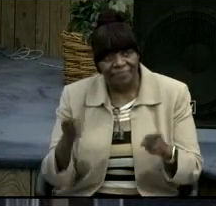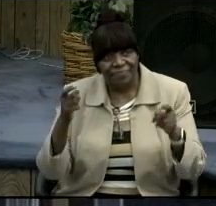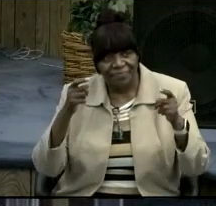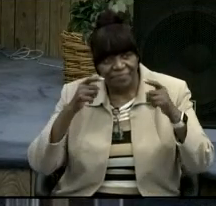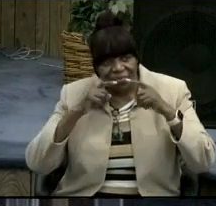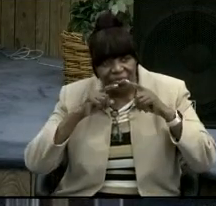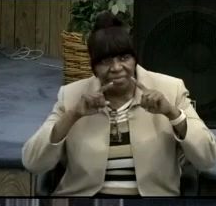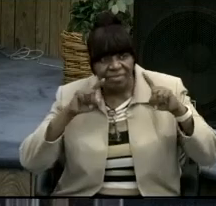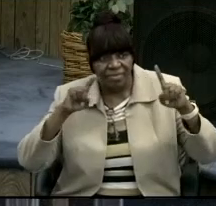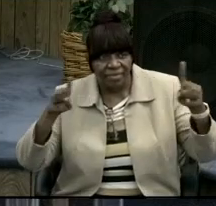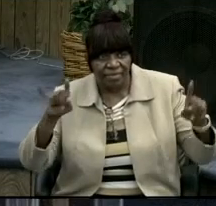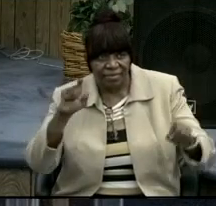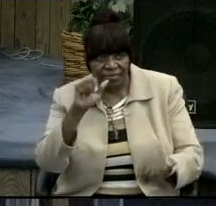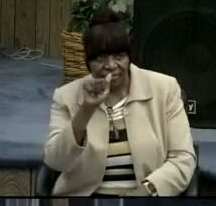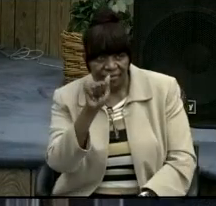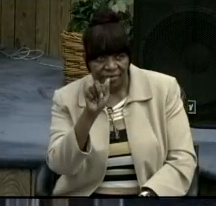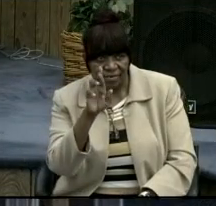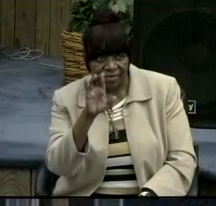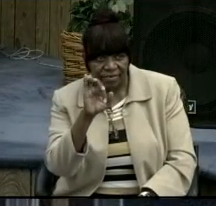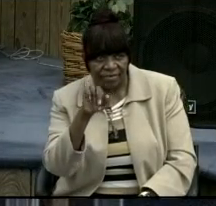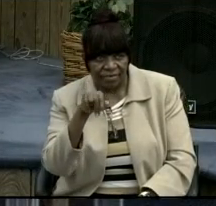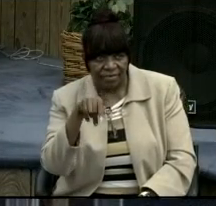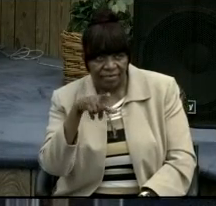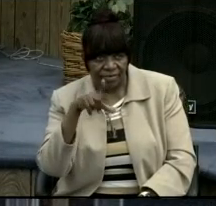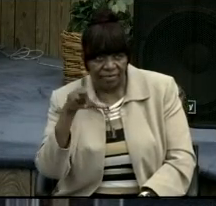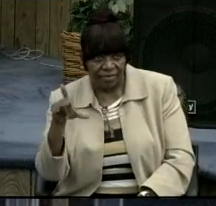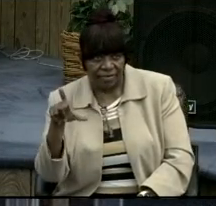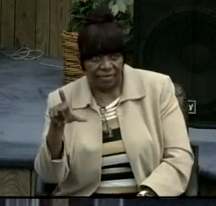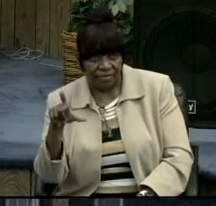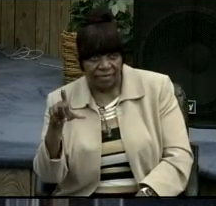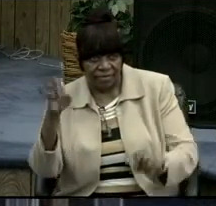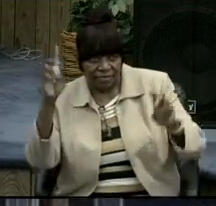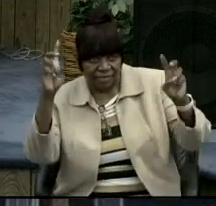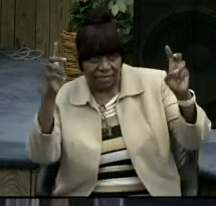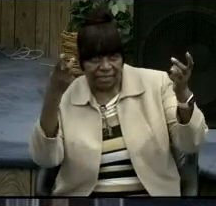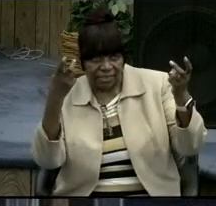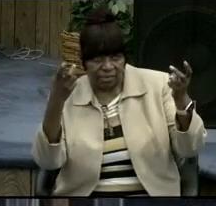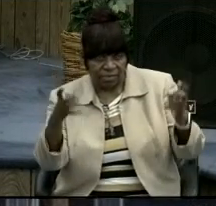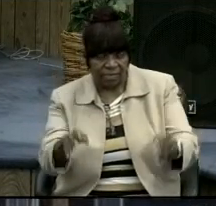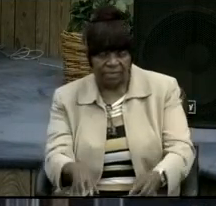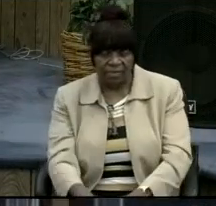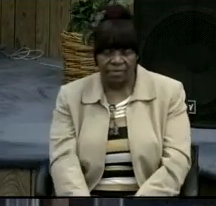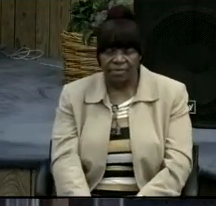sermon series. Want to remind you about